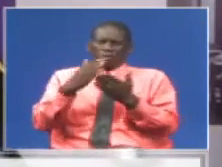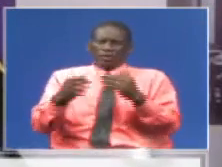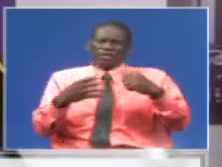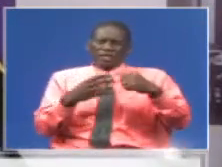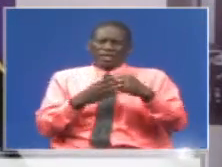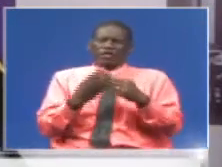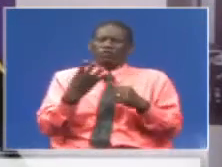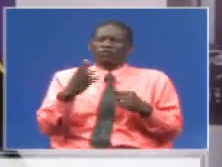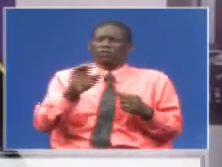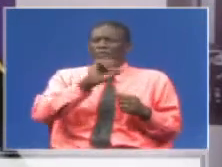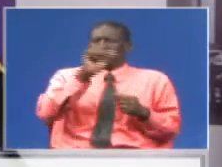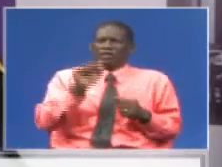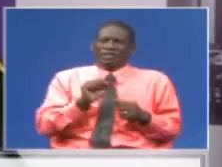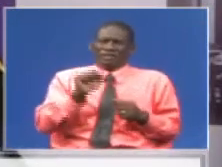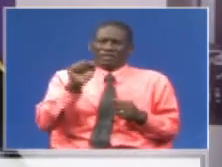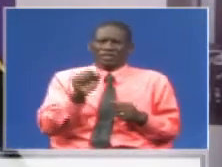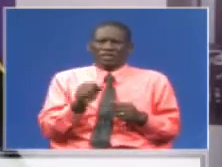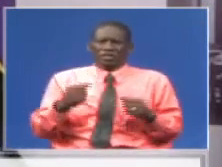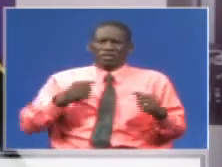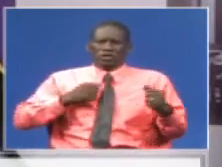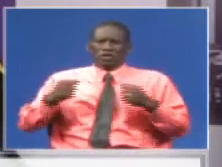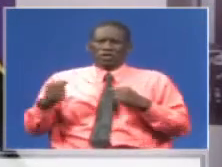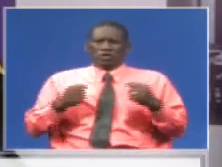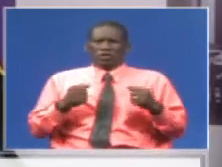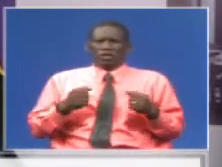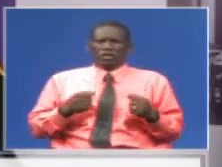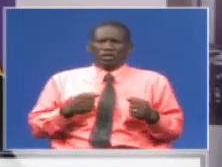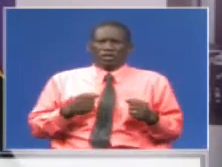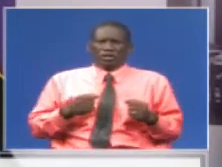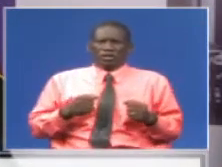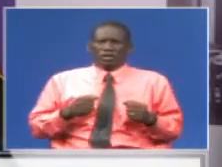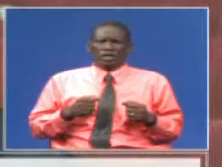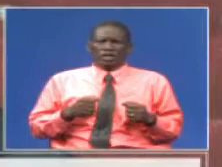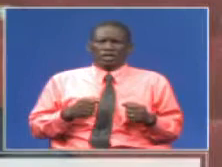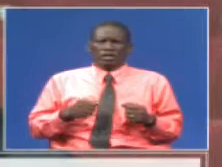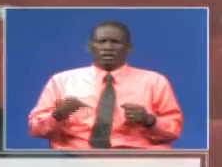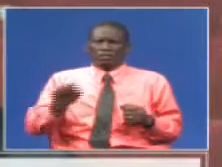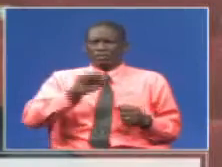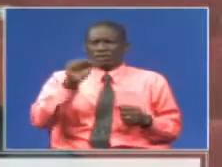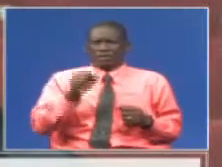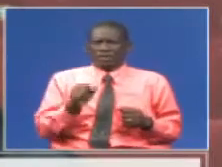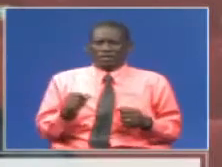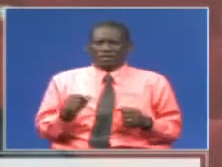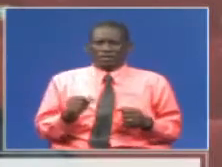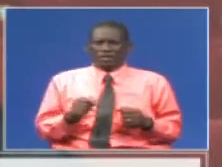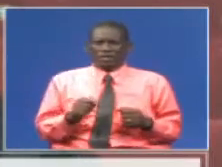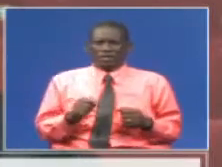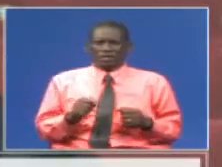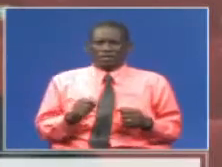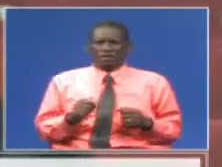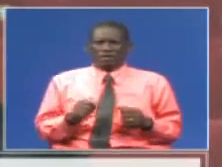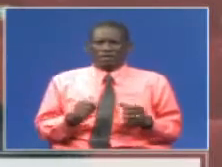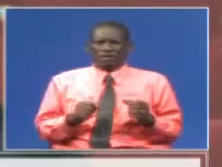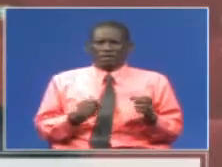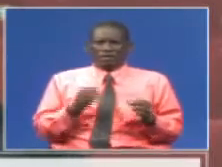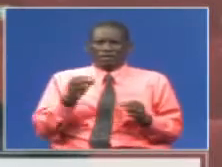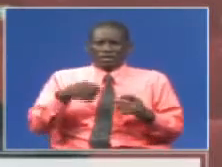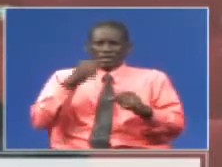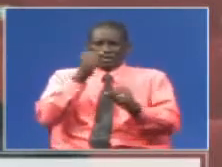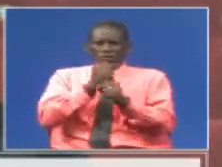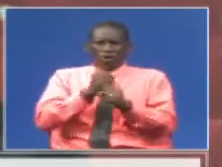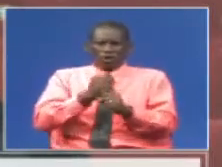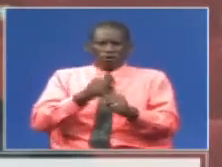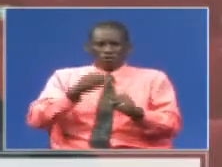94% in the Rwandan population, so on 94%. Had it been the efforts of the